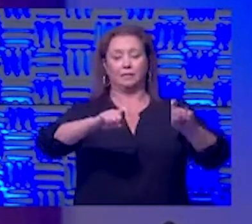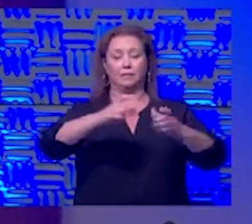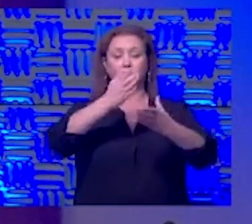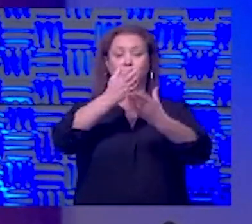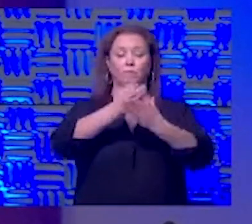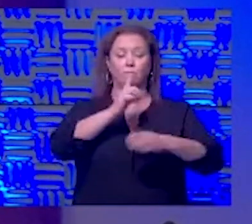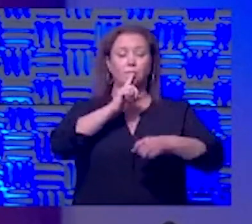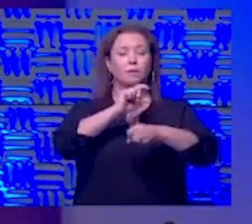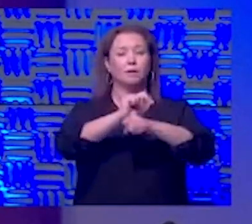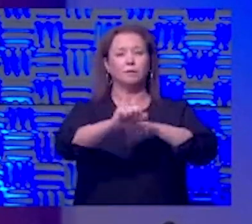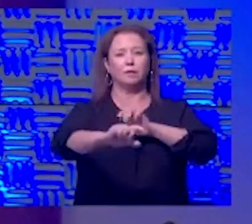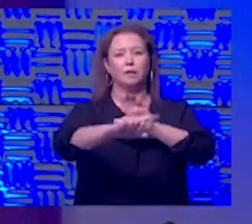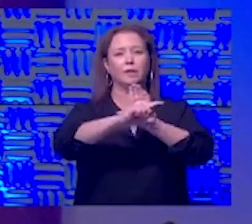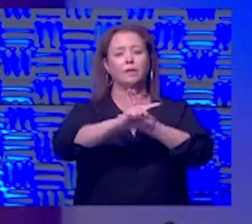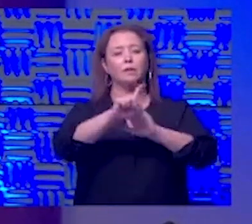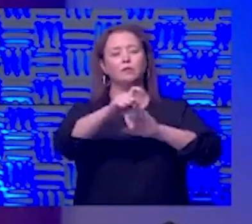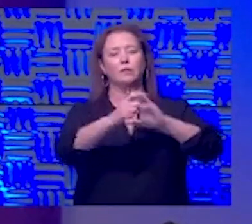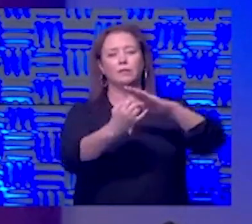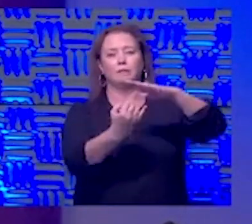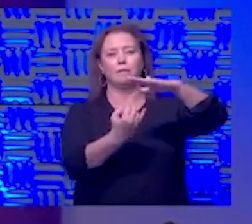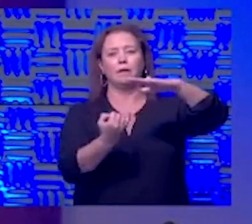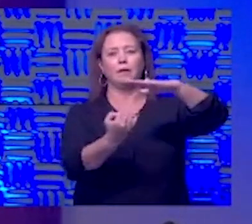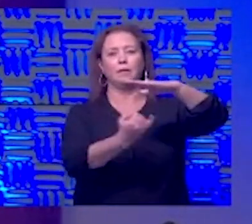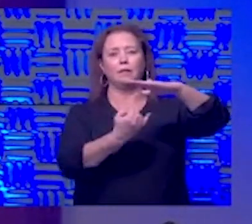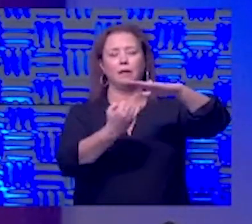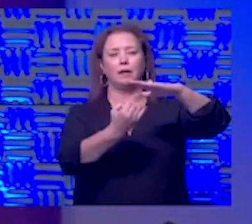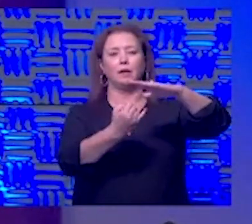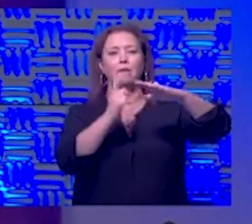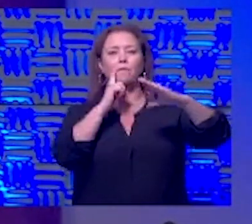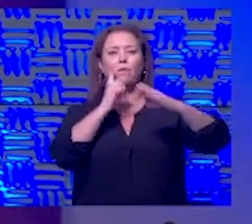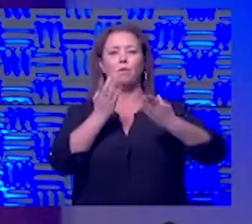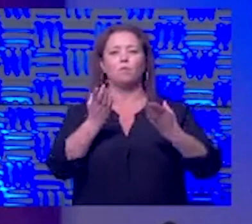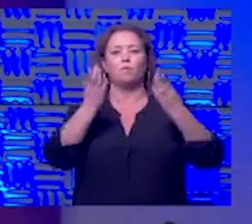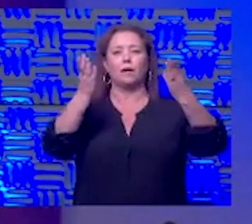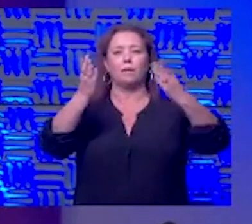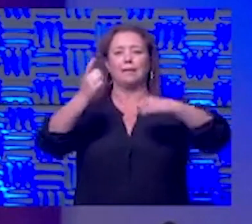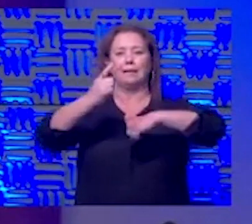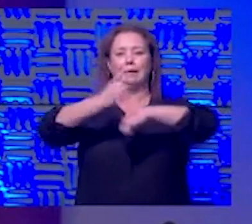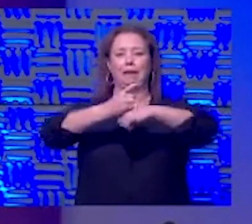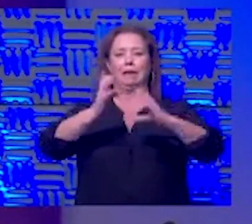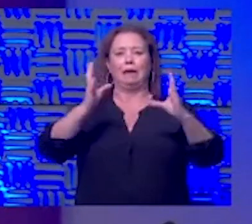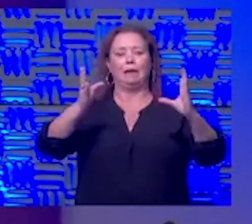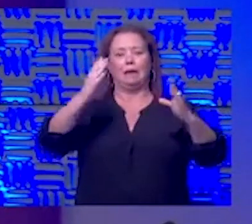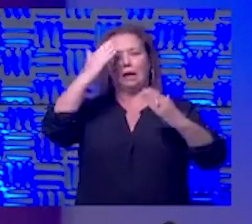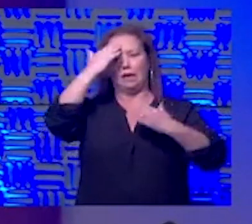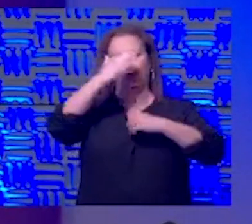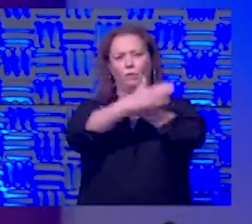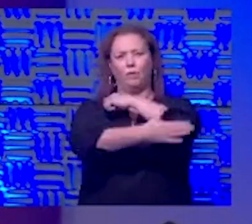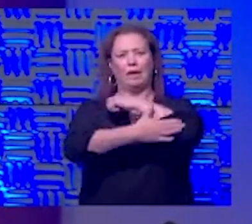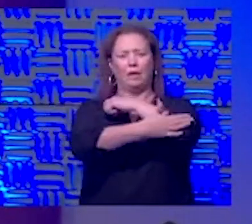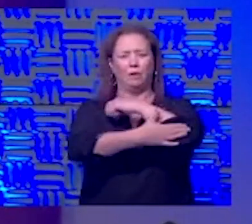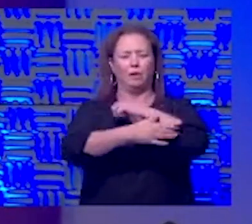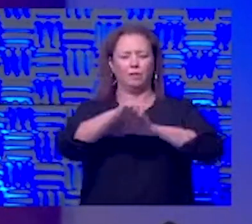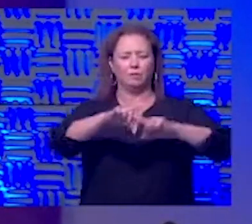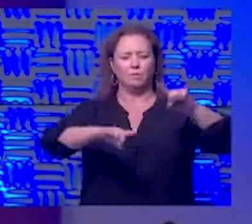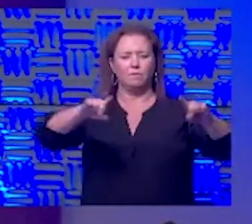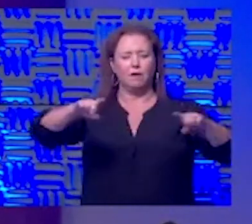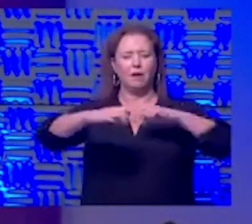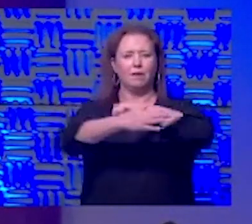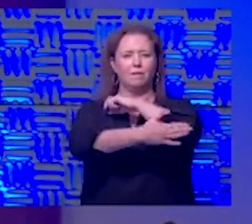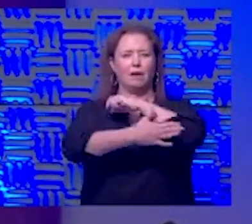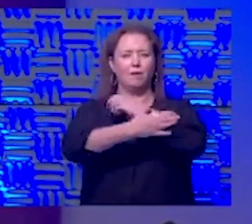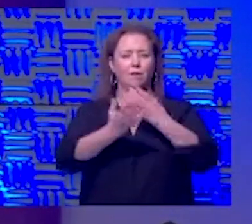negative. She needs to isolate for the recommended period, and I don't know what county they're in. There's slight variations across the counties,